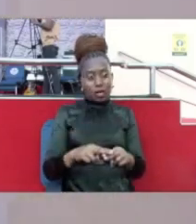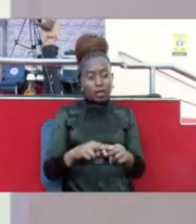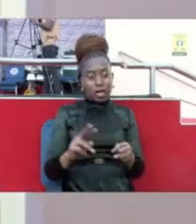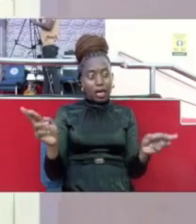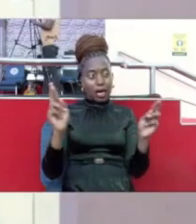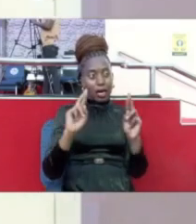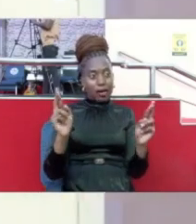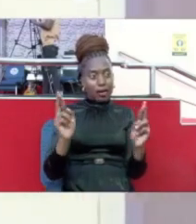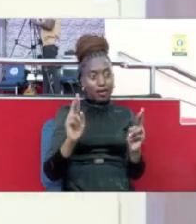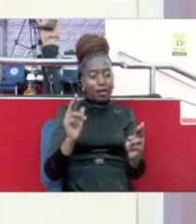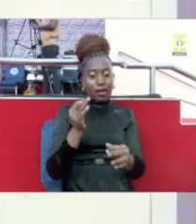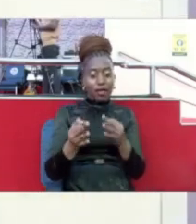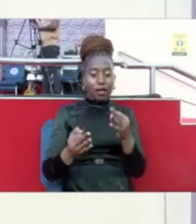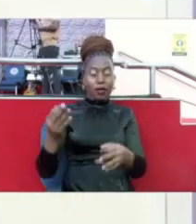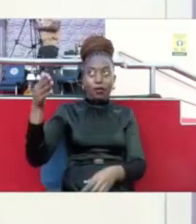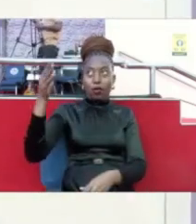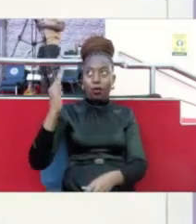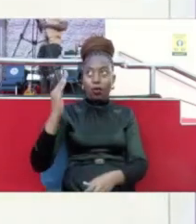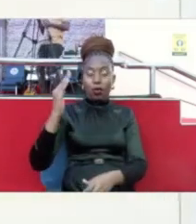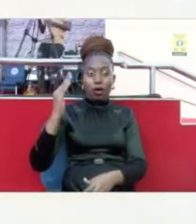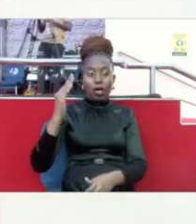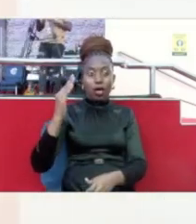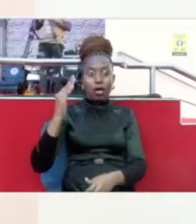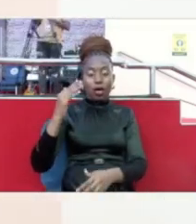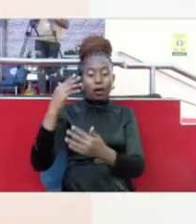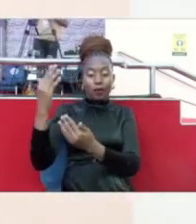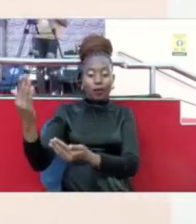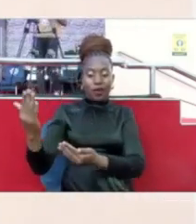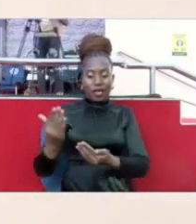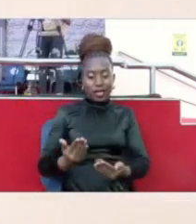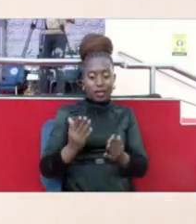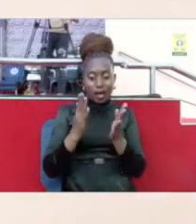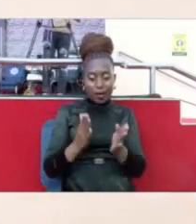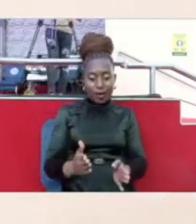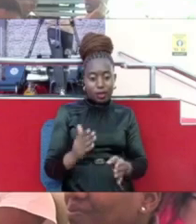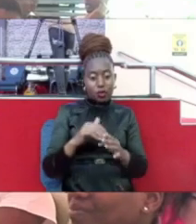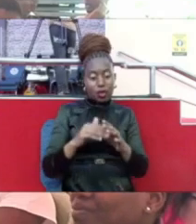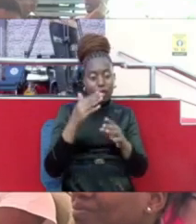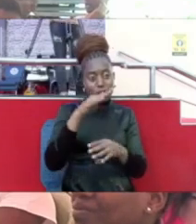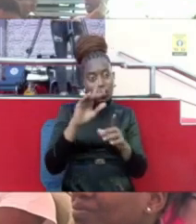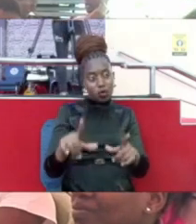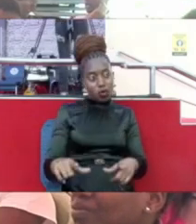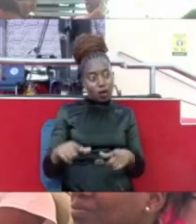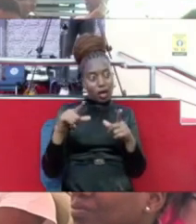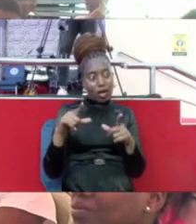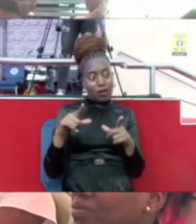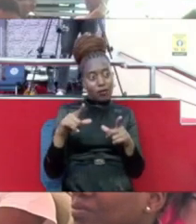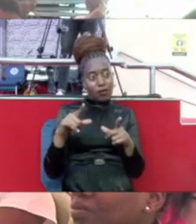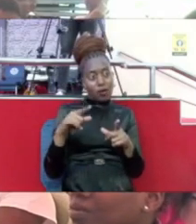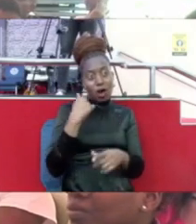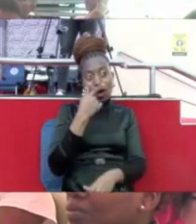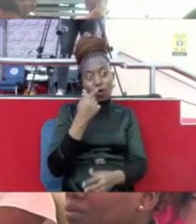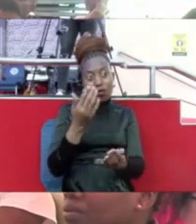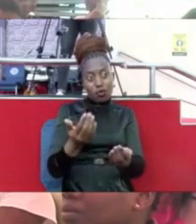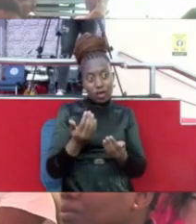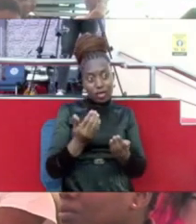brings somebody into your life, ikiwa Mungu atamleta mtu katika maisha yako, that needs Jesus,